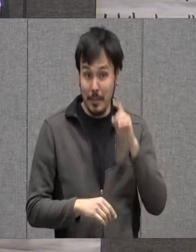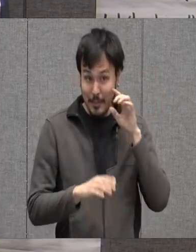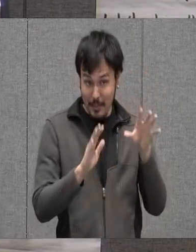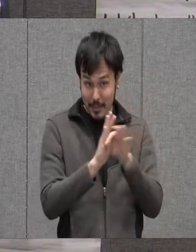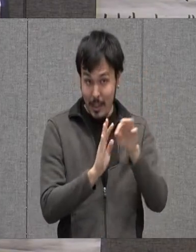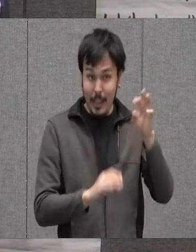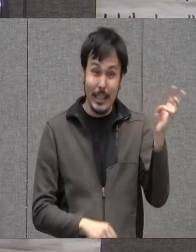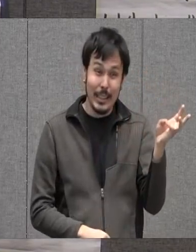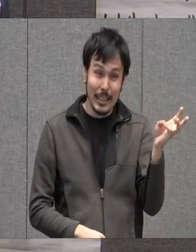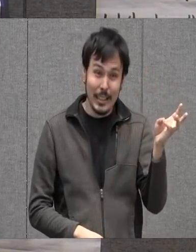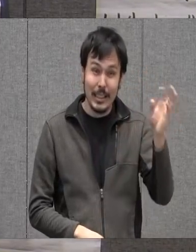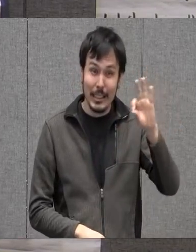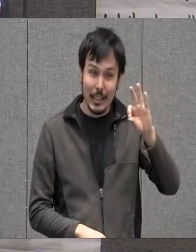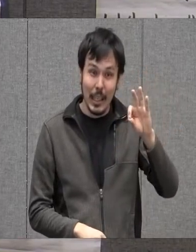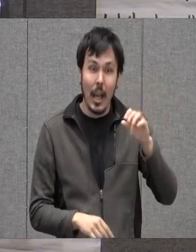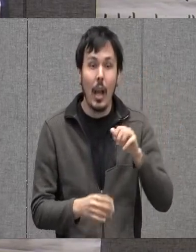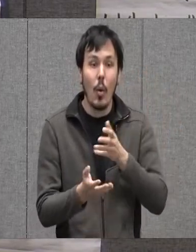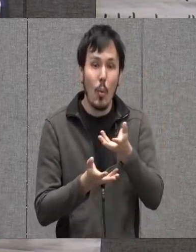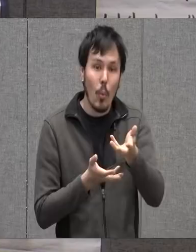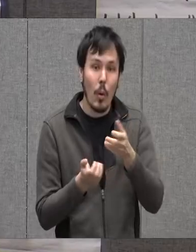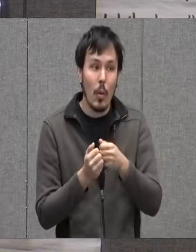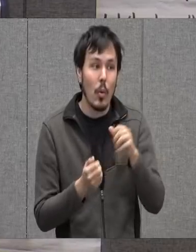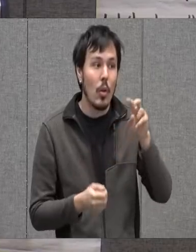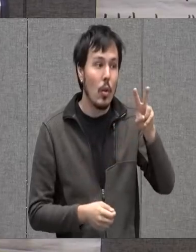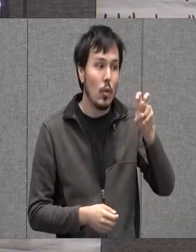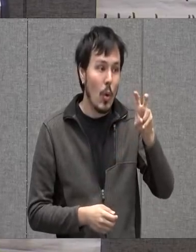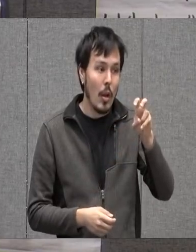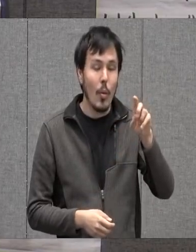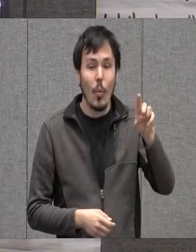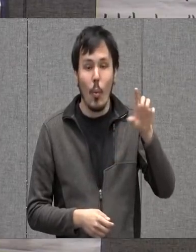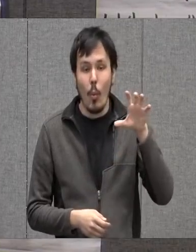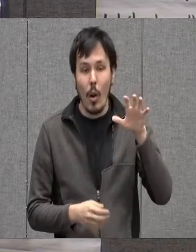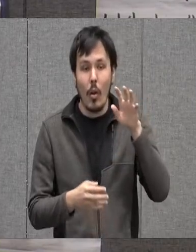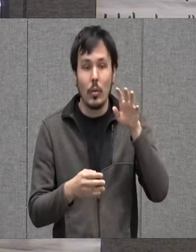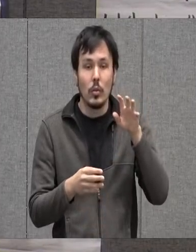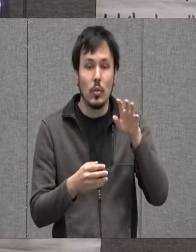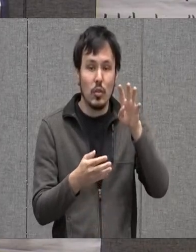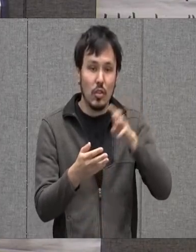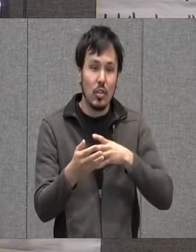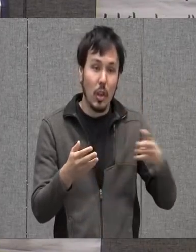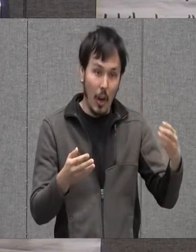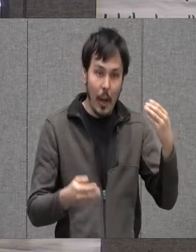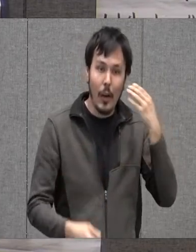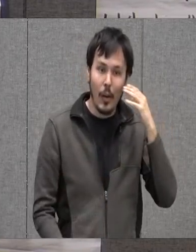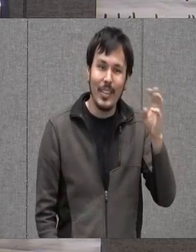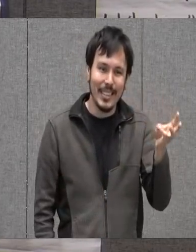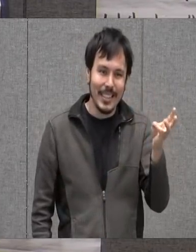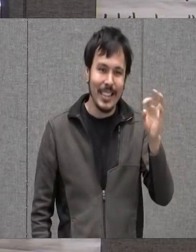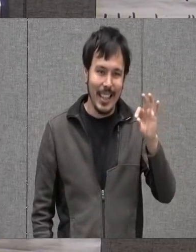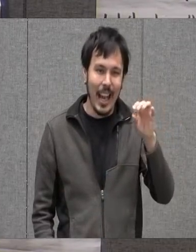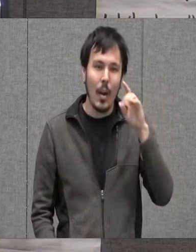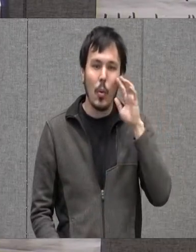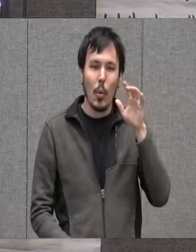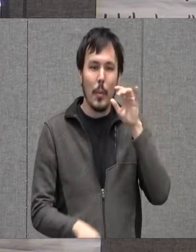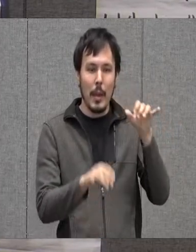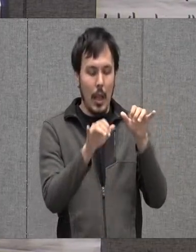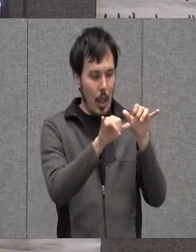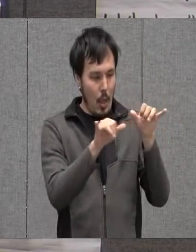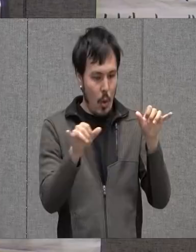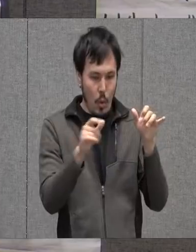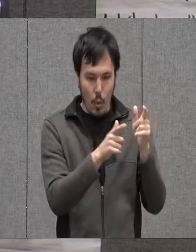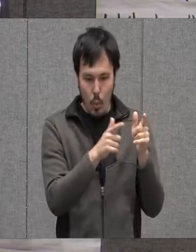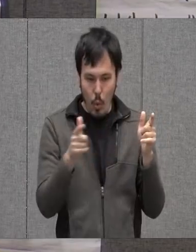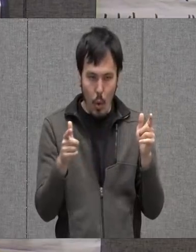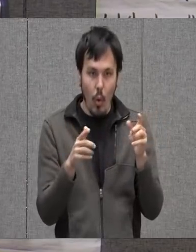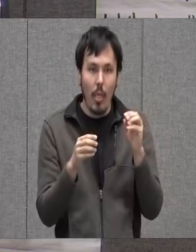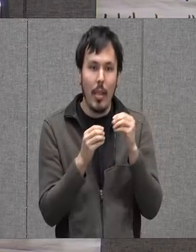69, and when we're working with a 200 or a 100 chart, right, I know that 69 is going to be in this row that all the numbers start